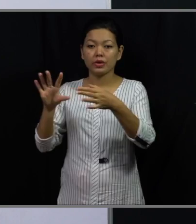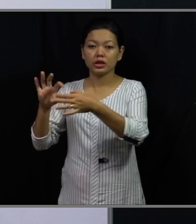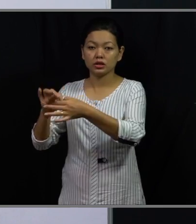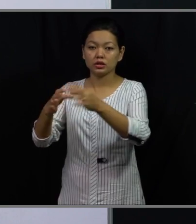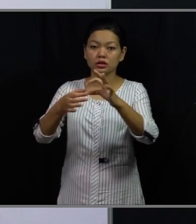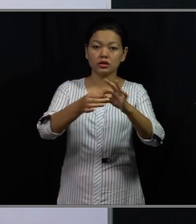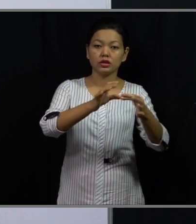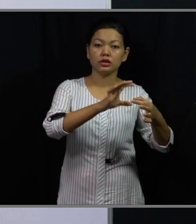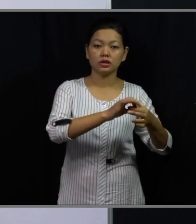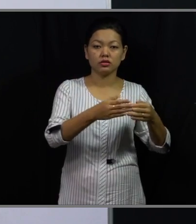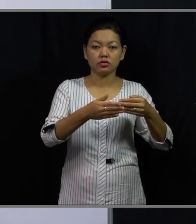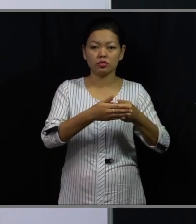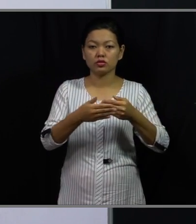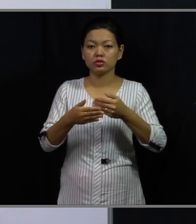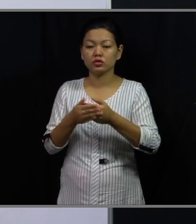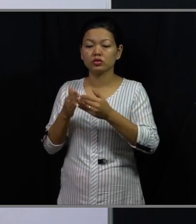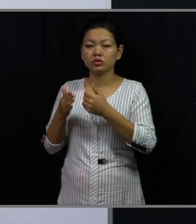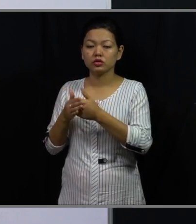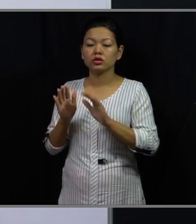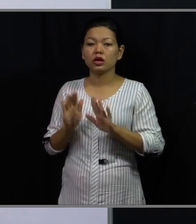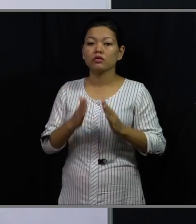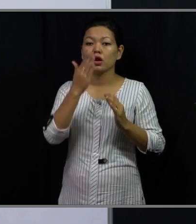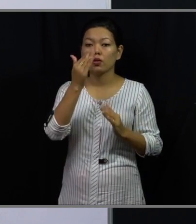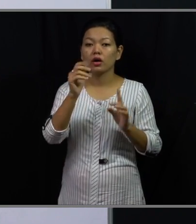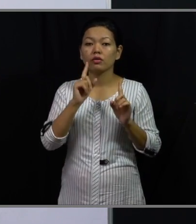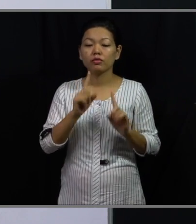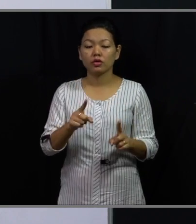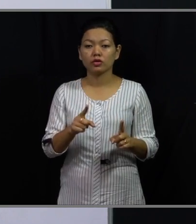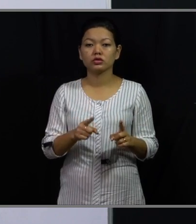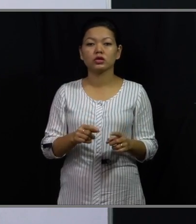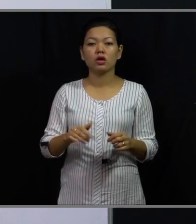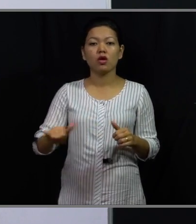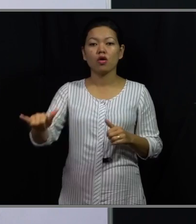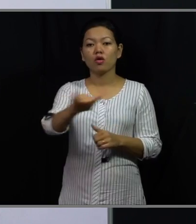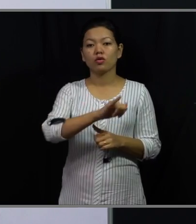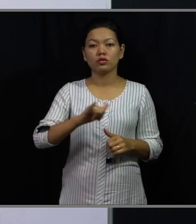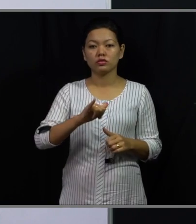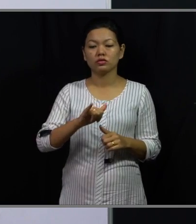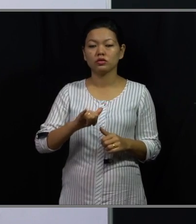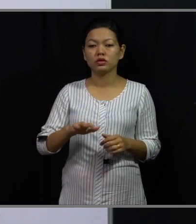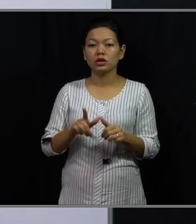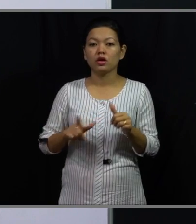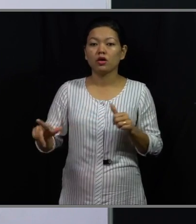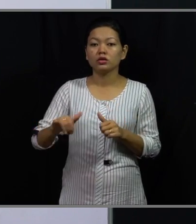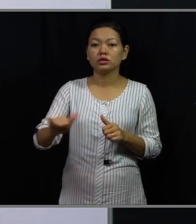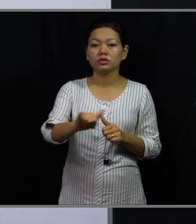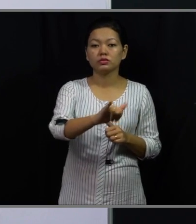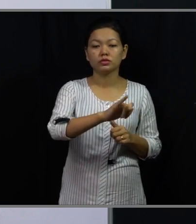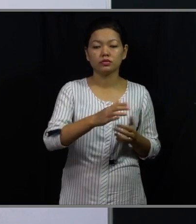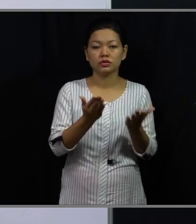study about the society, okay, you need to know about the past and the relationship between the economic system of